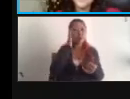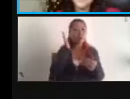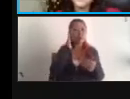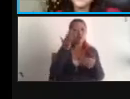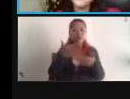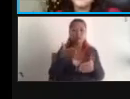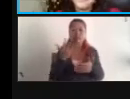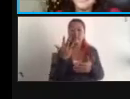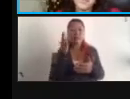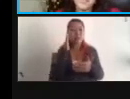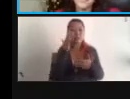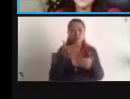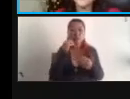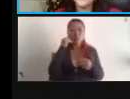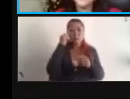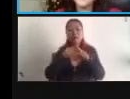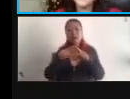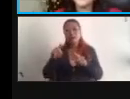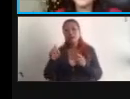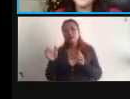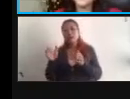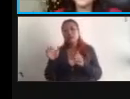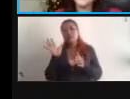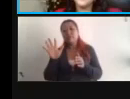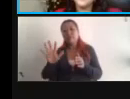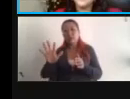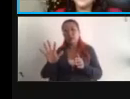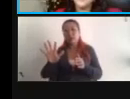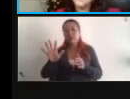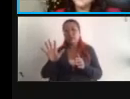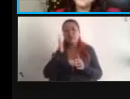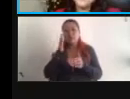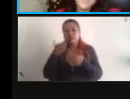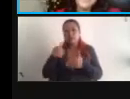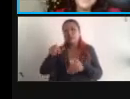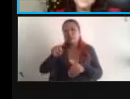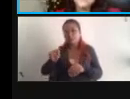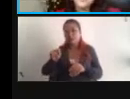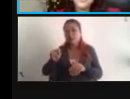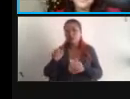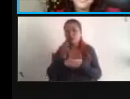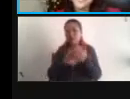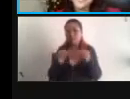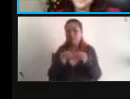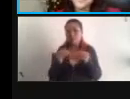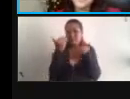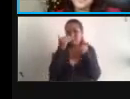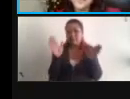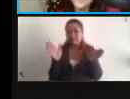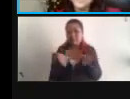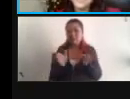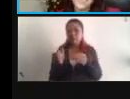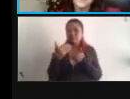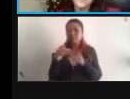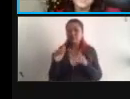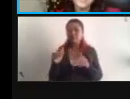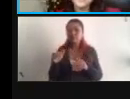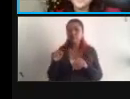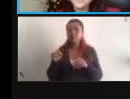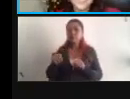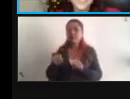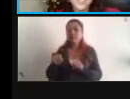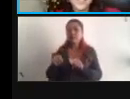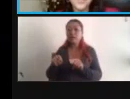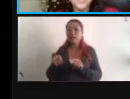And finally, we'll have multiple closed environments to contend with. So in the case of our Artemis missions, we have Orion, the gateway,